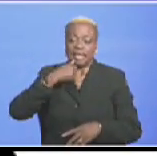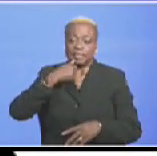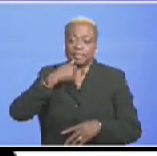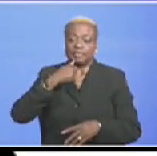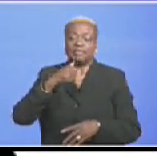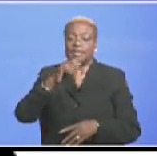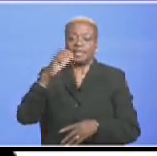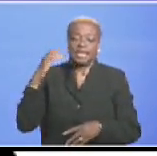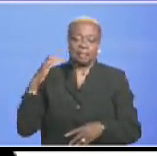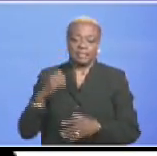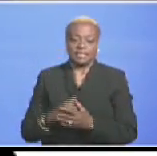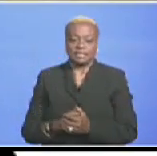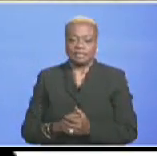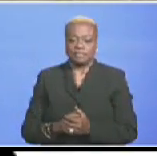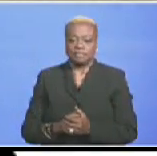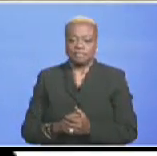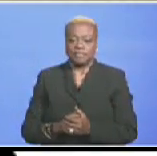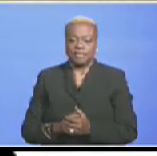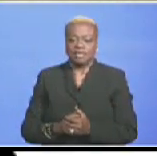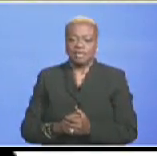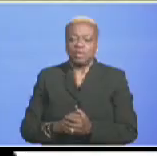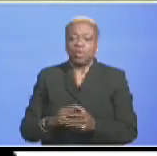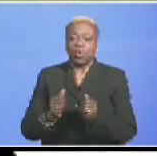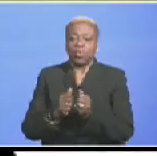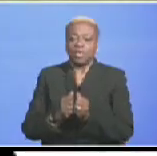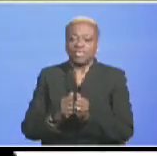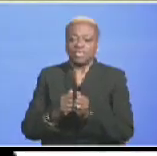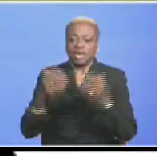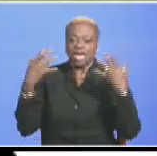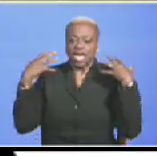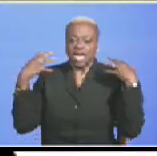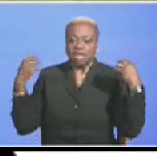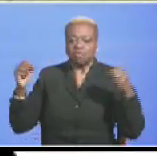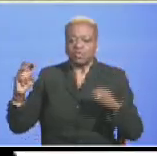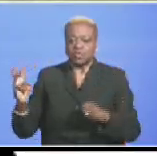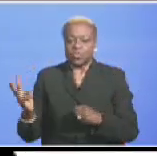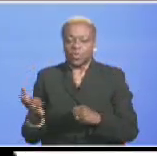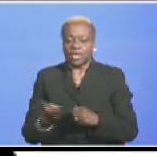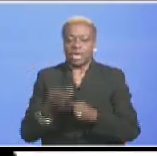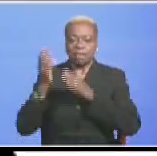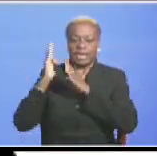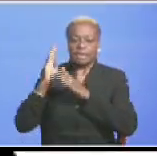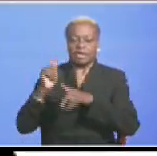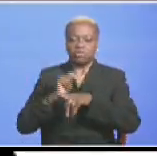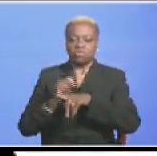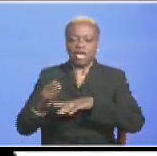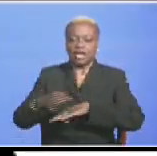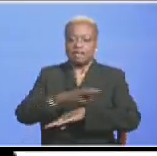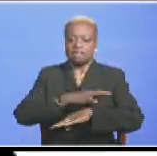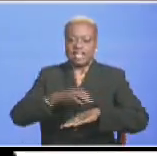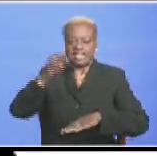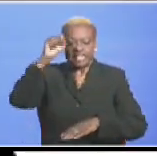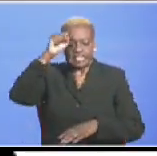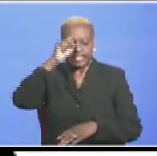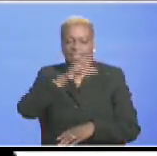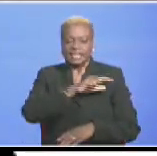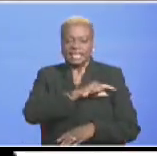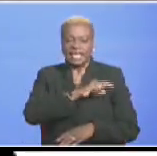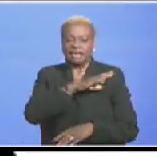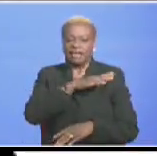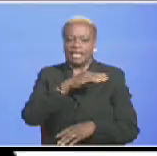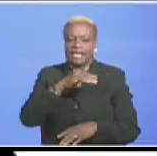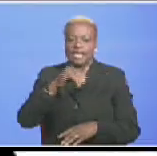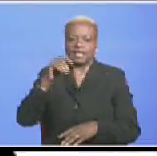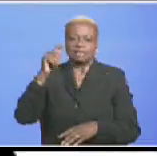the ride. Well, it was a hero's welcome in Central Eleuther, where beam and track and field superstar Stephen Gardner and Shawnee Miller-Weibo, along with her